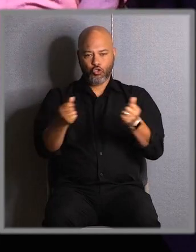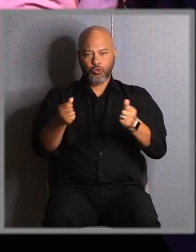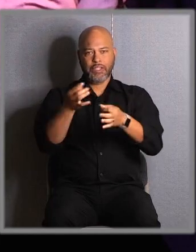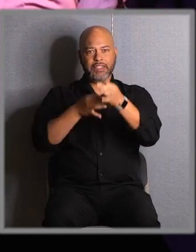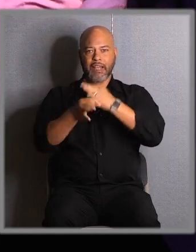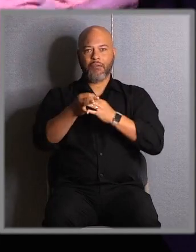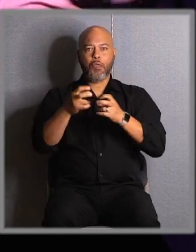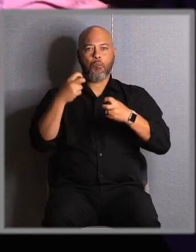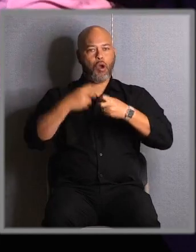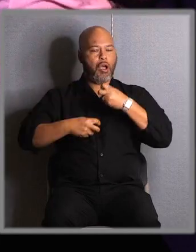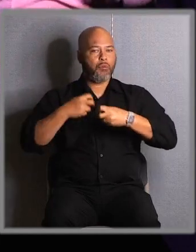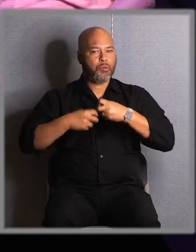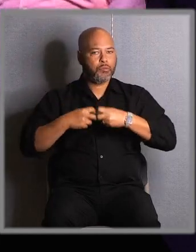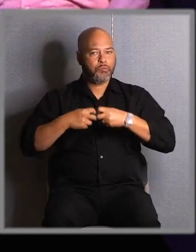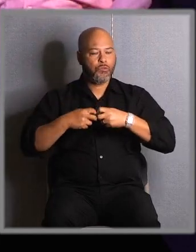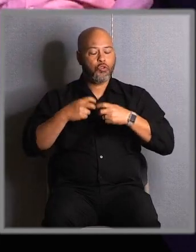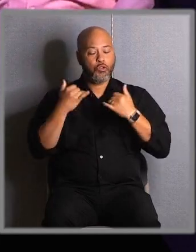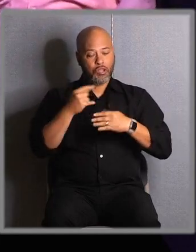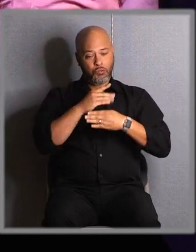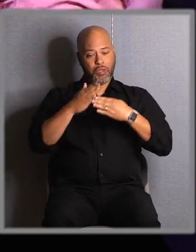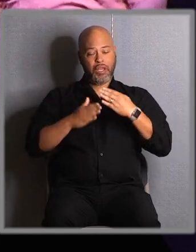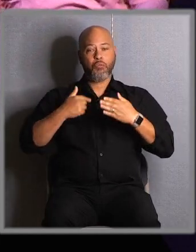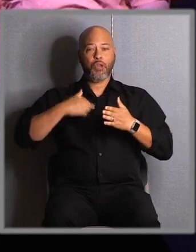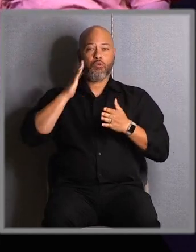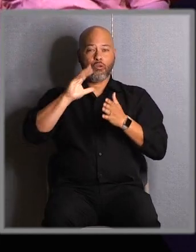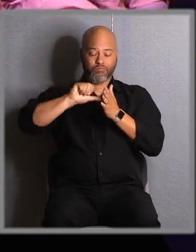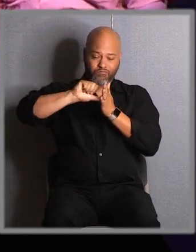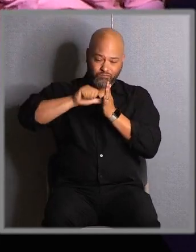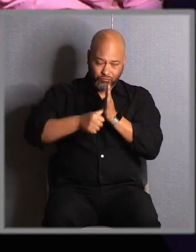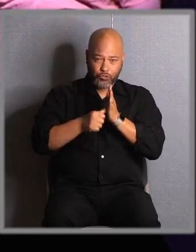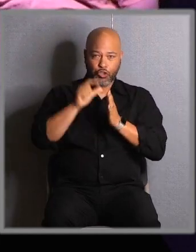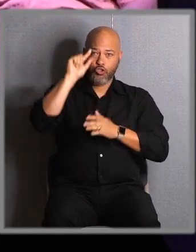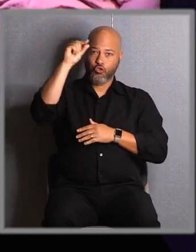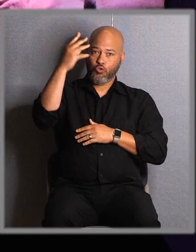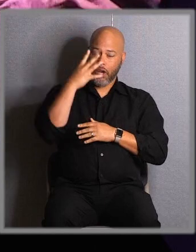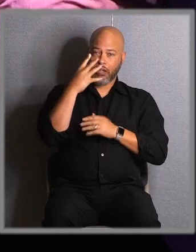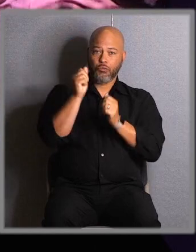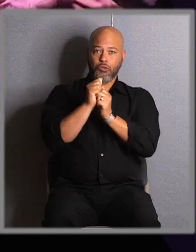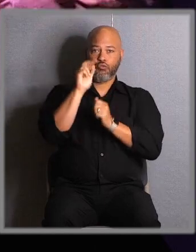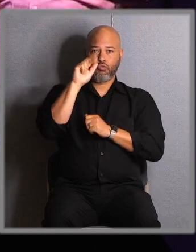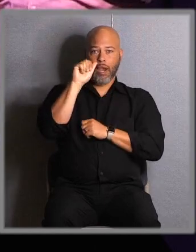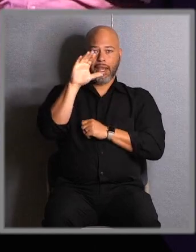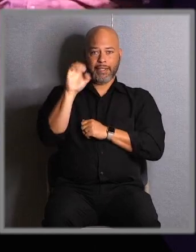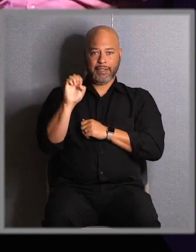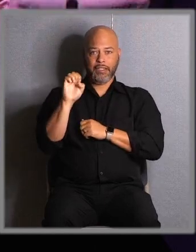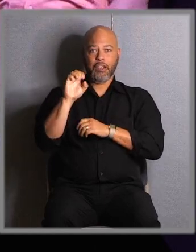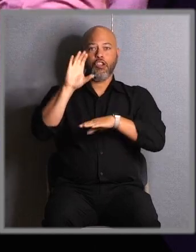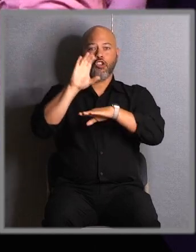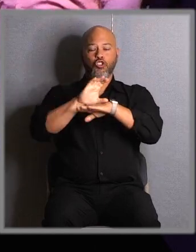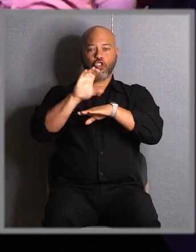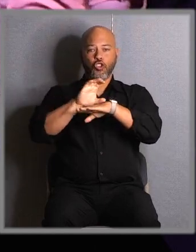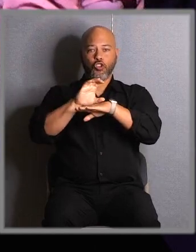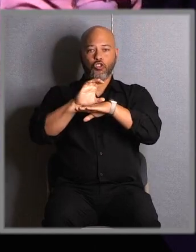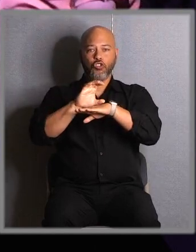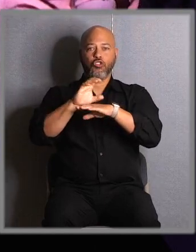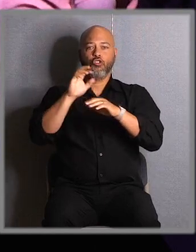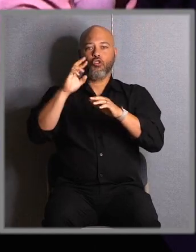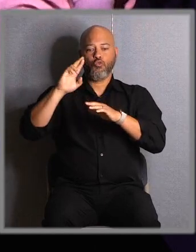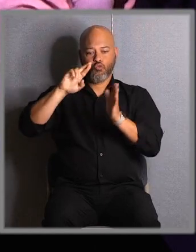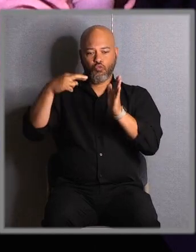And so this weekend we're emphasizing grace and race, the church's role in racial